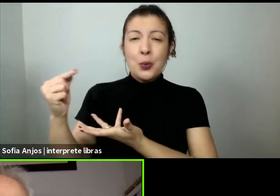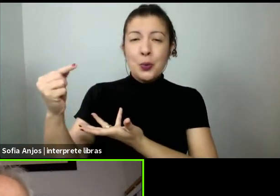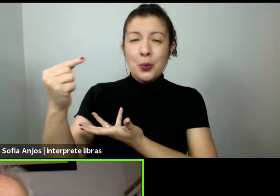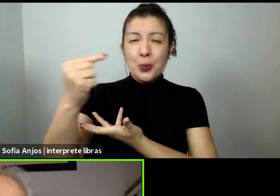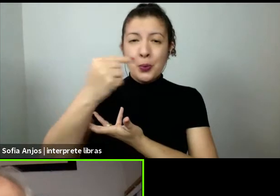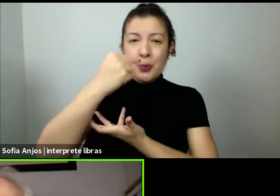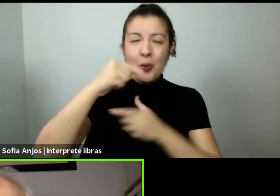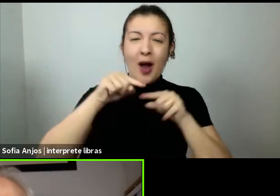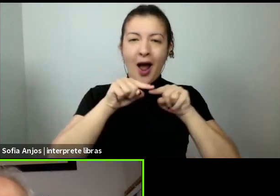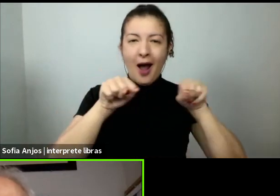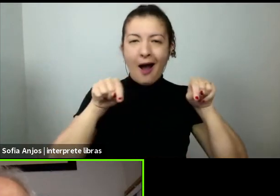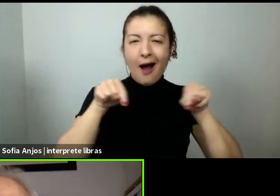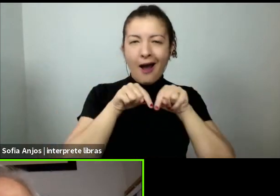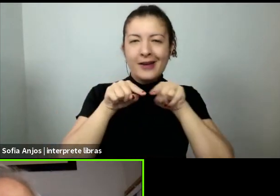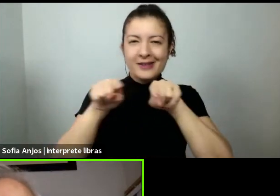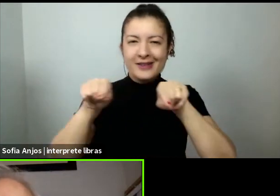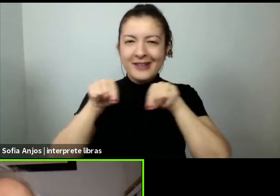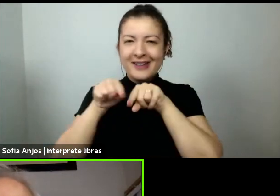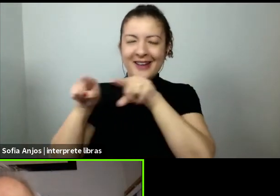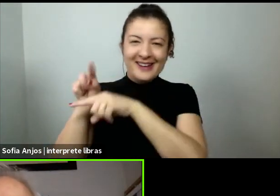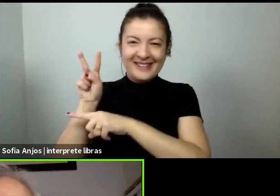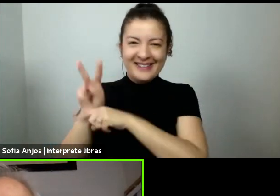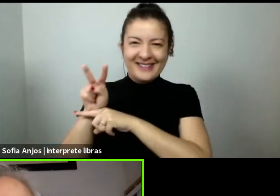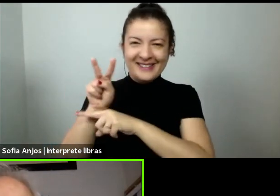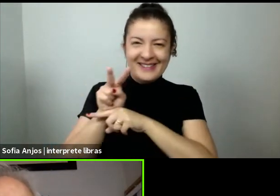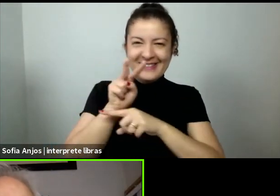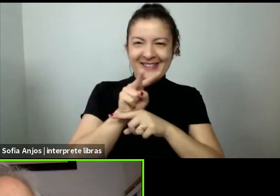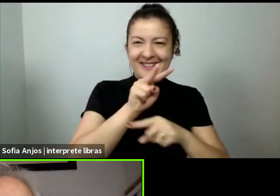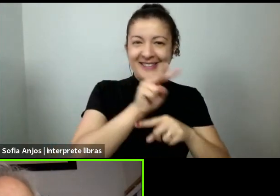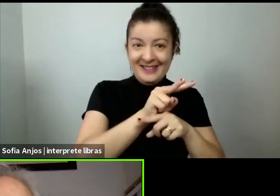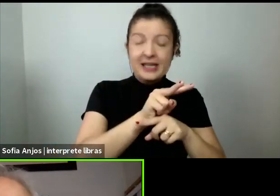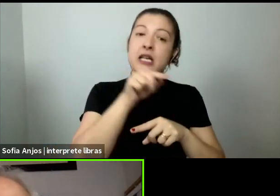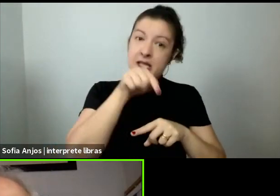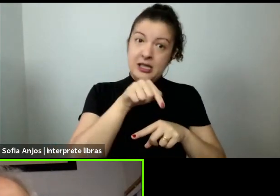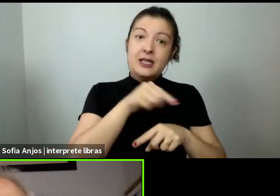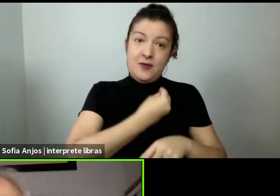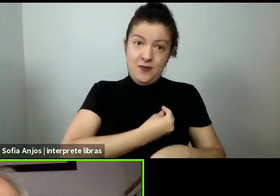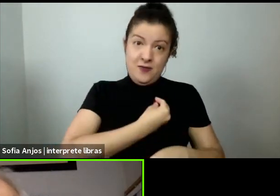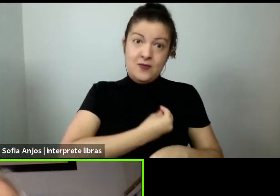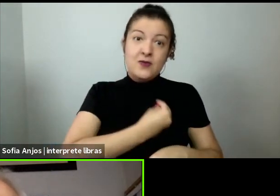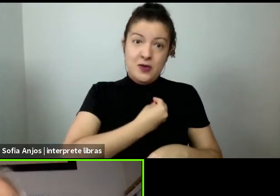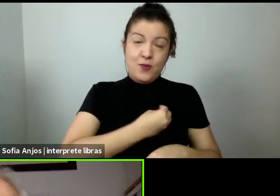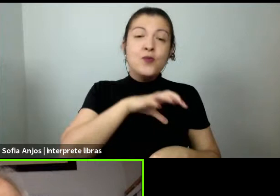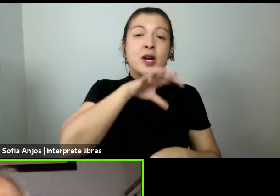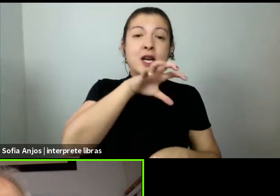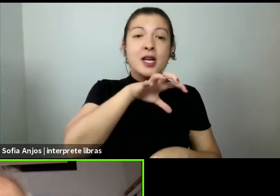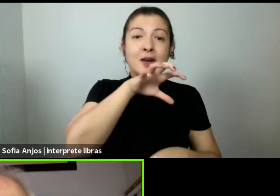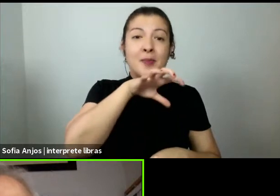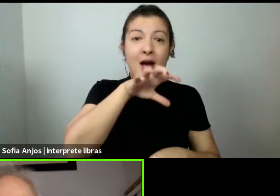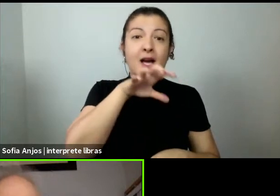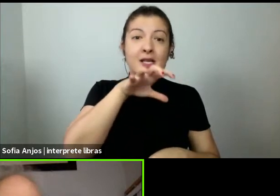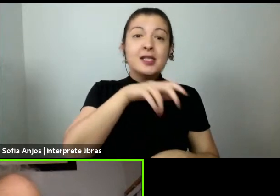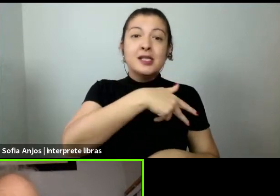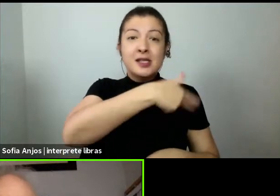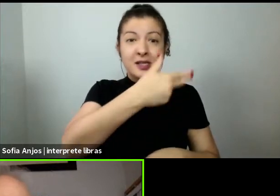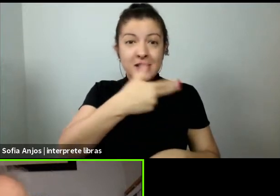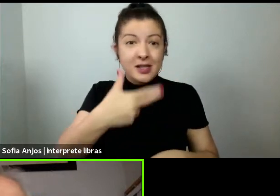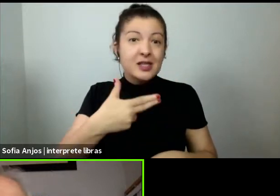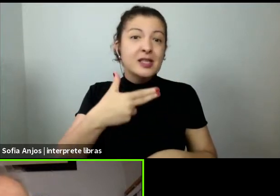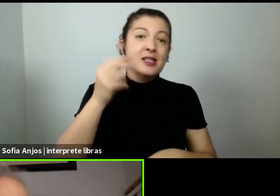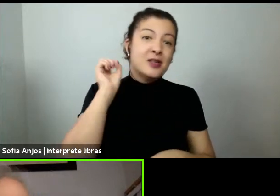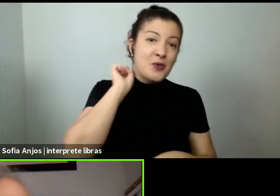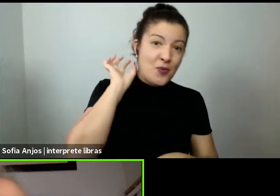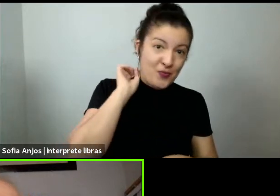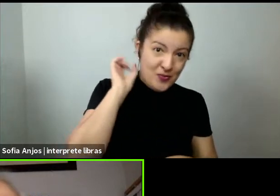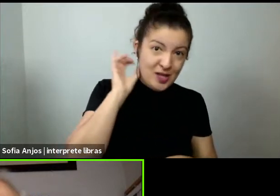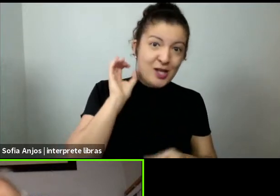dolphins in the background. So thank you, Paulo, for your question. So addressing